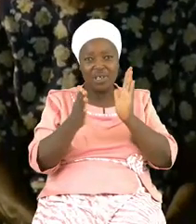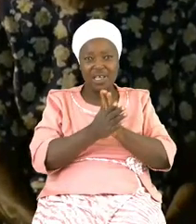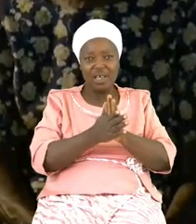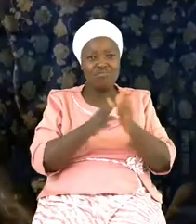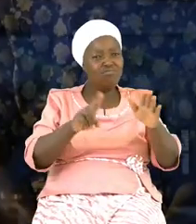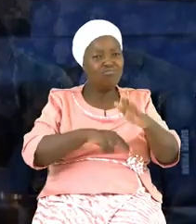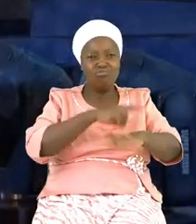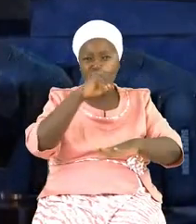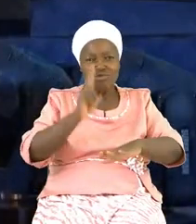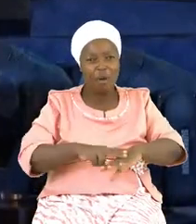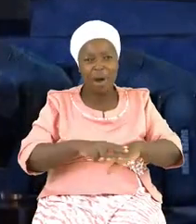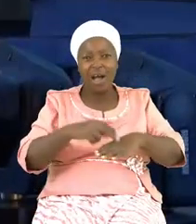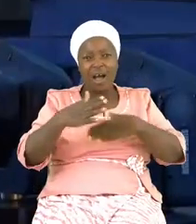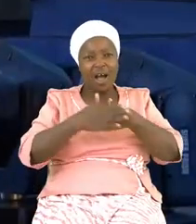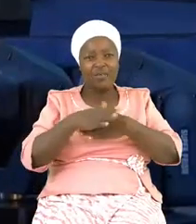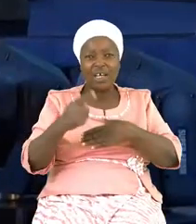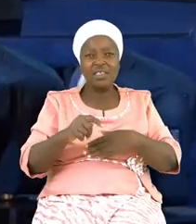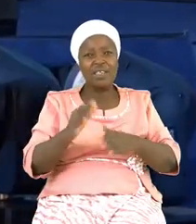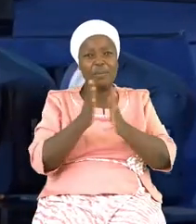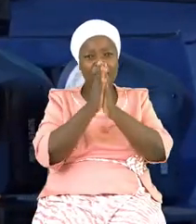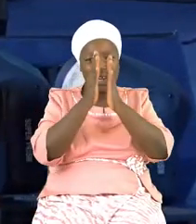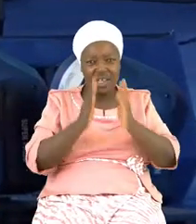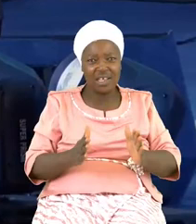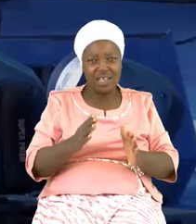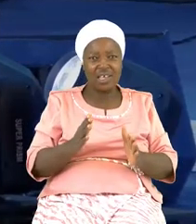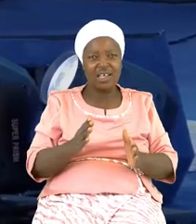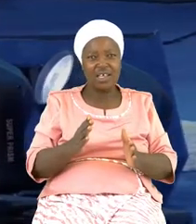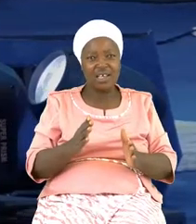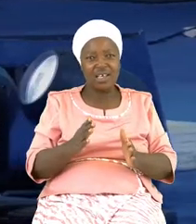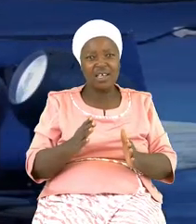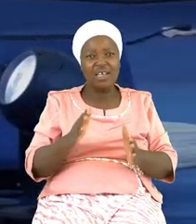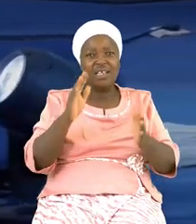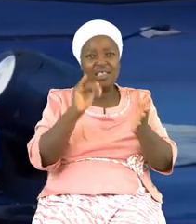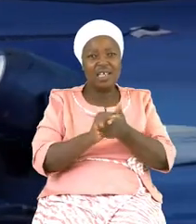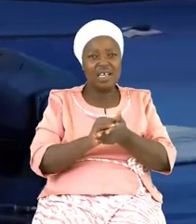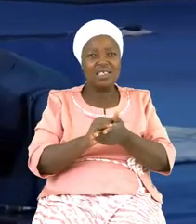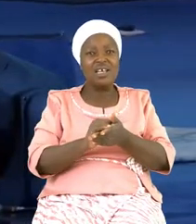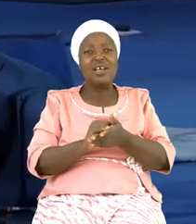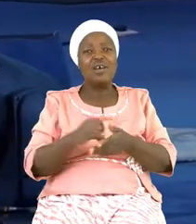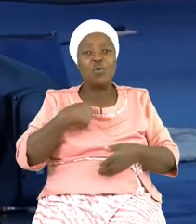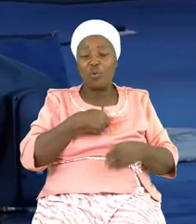after the ministration that we had that day.